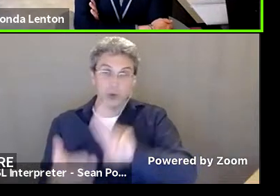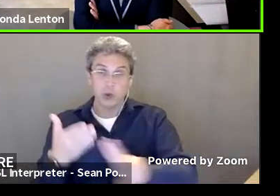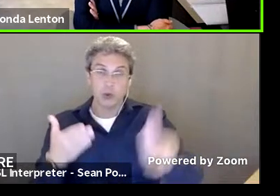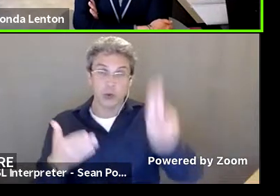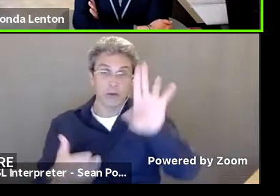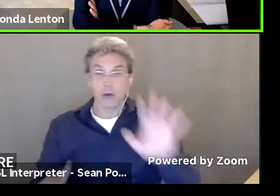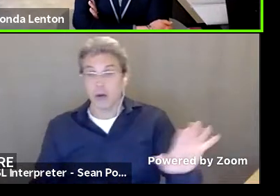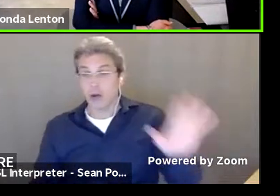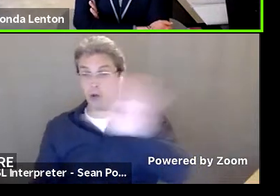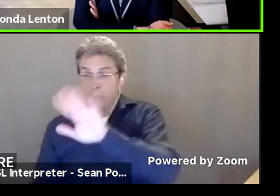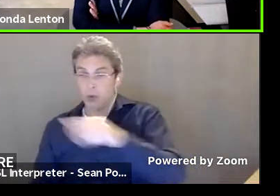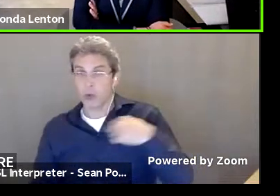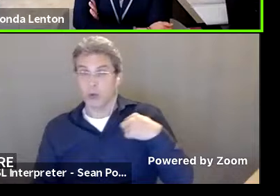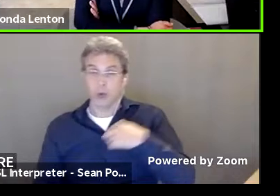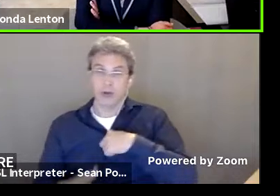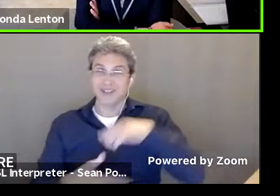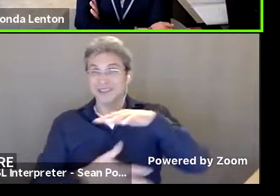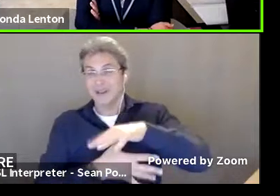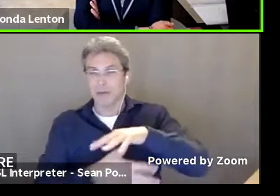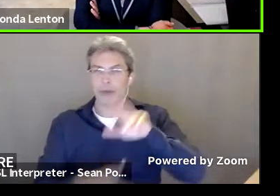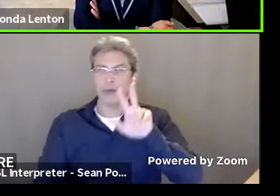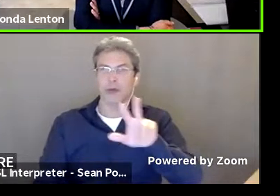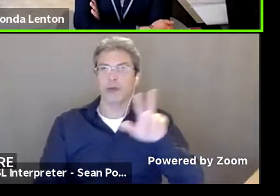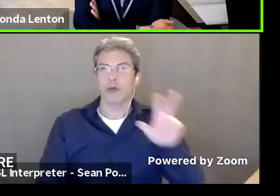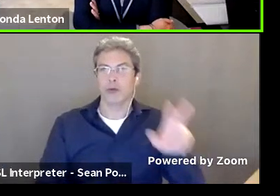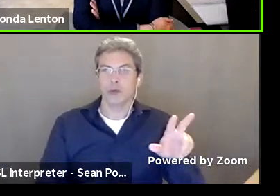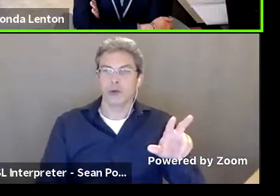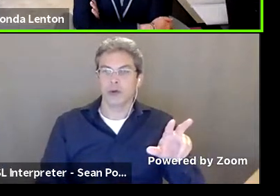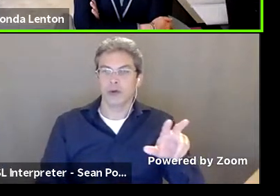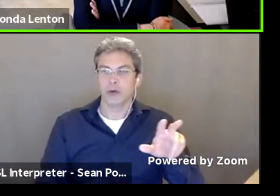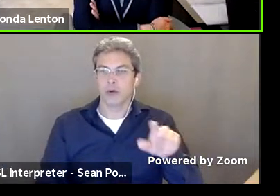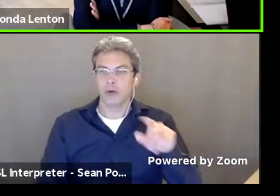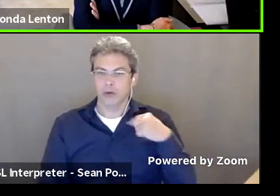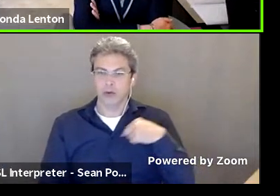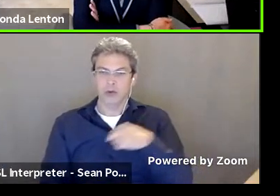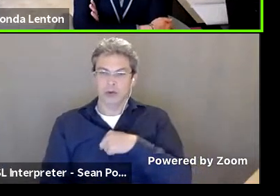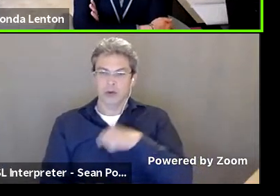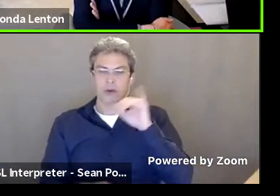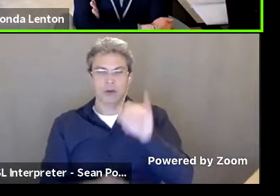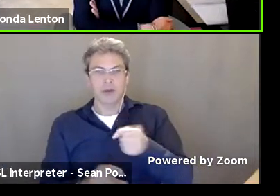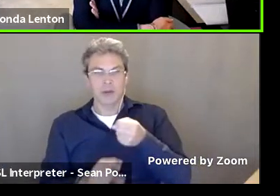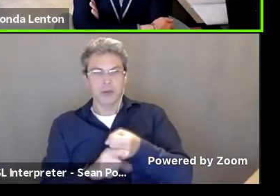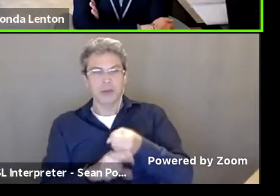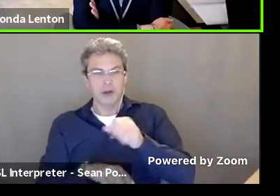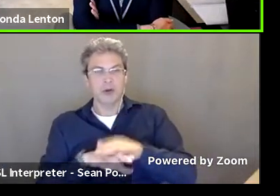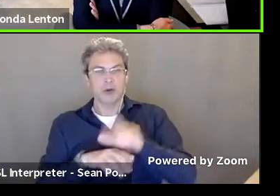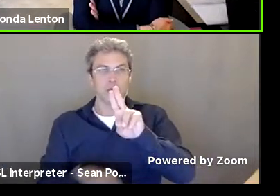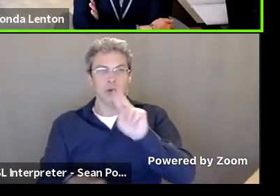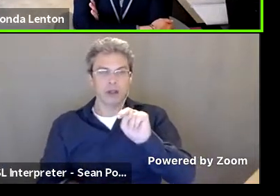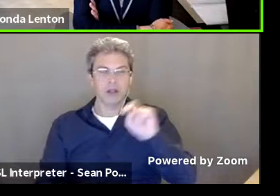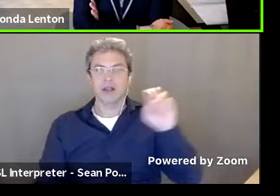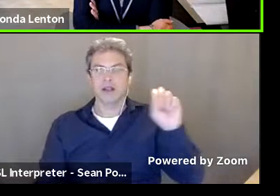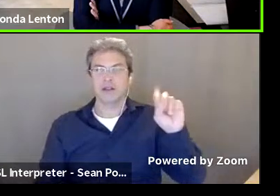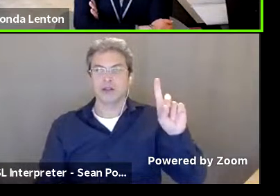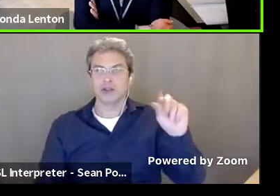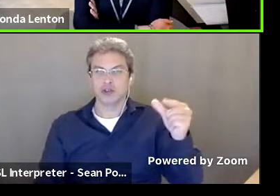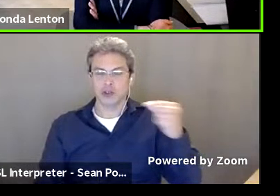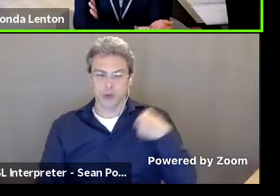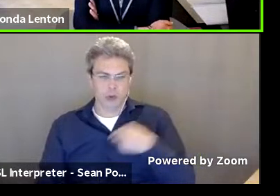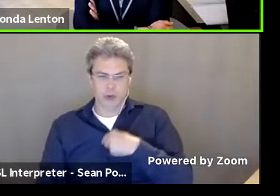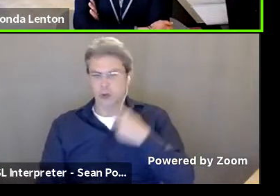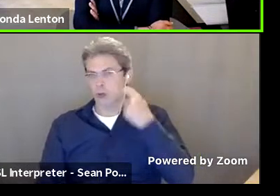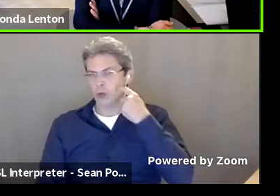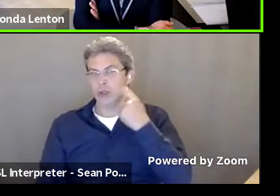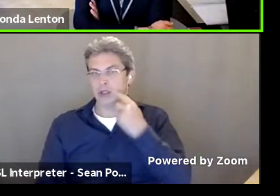Times Higher Education impact on the UN Sustainable Development Goals. We've recently signed